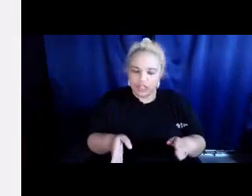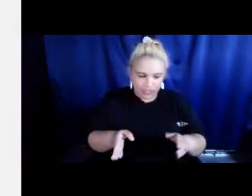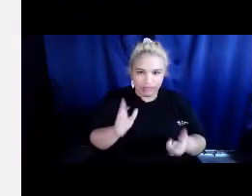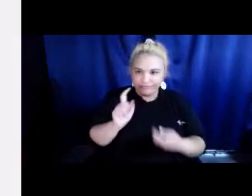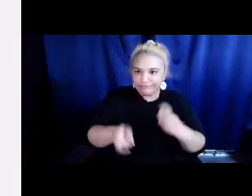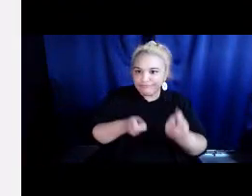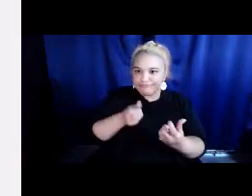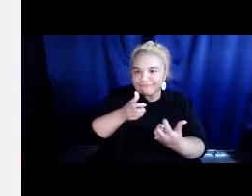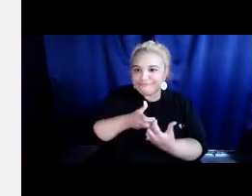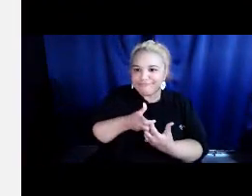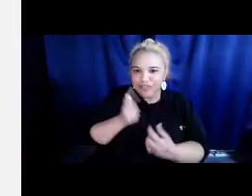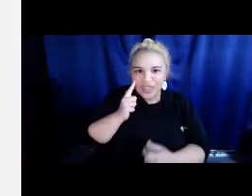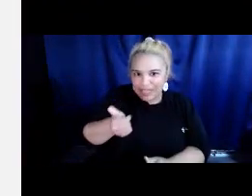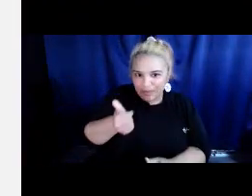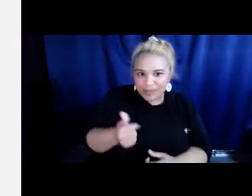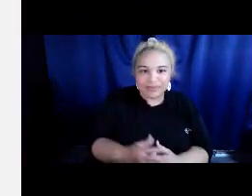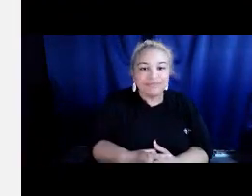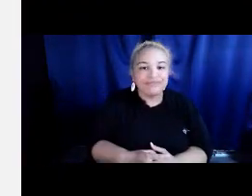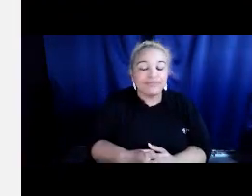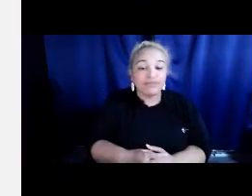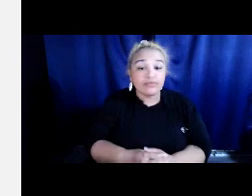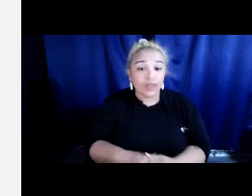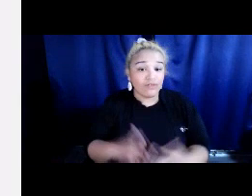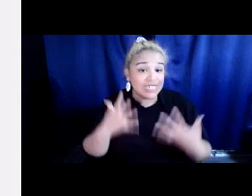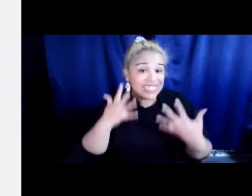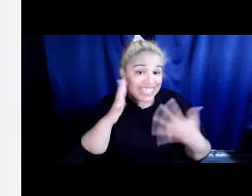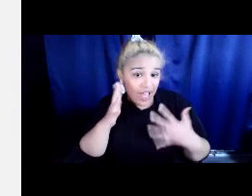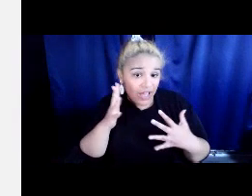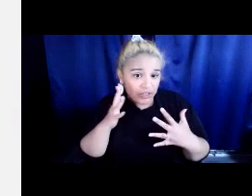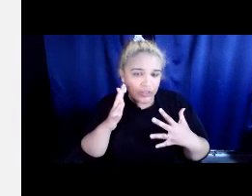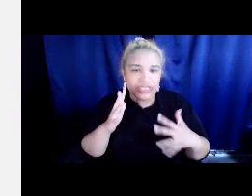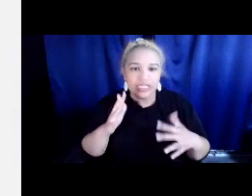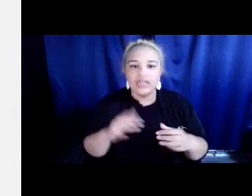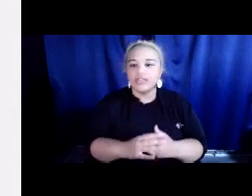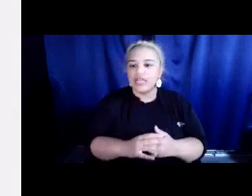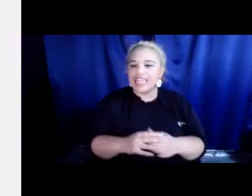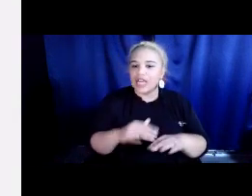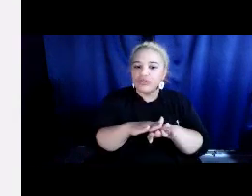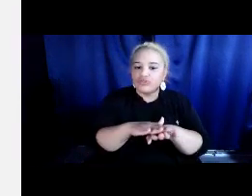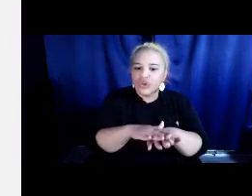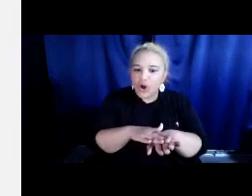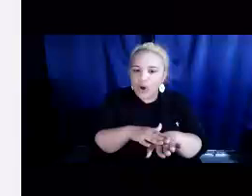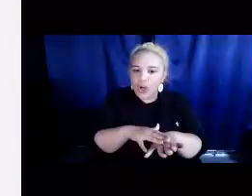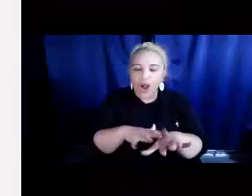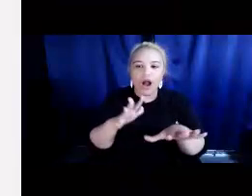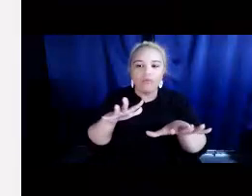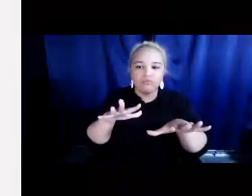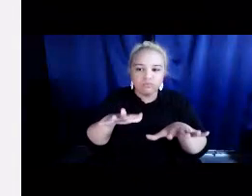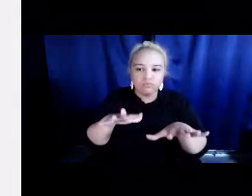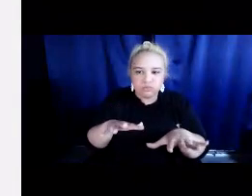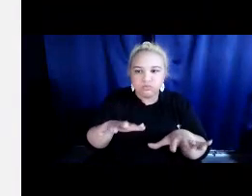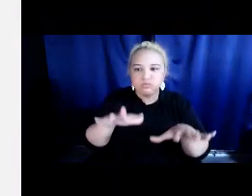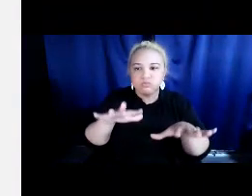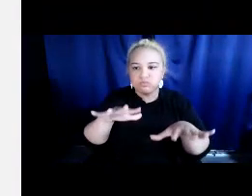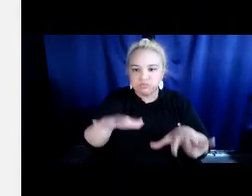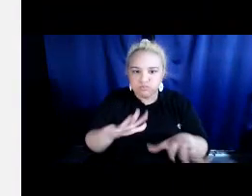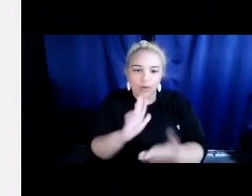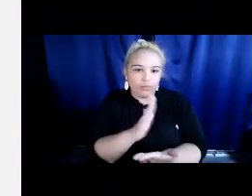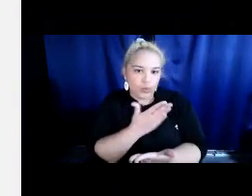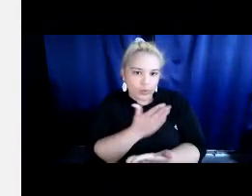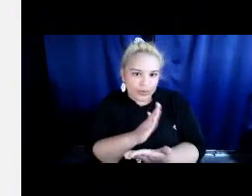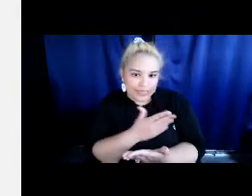upbeat environment would include things such as slow, rhythmic music to create a calm environment, while